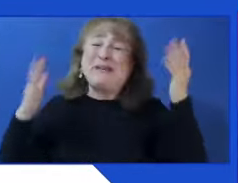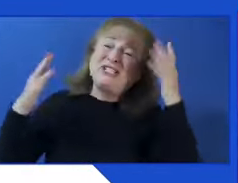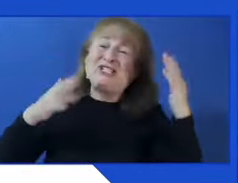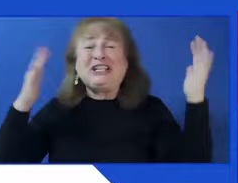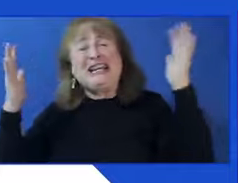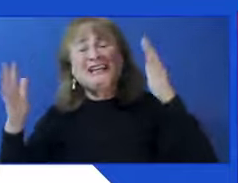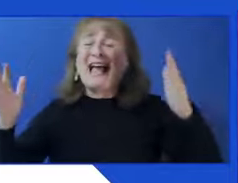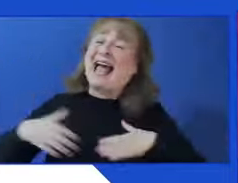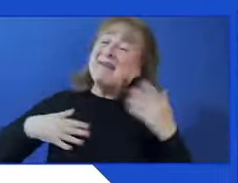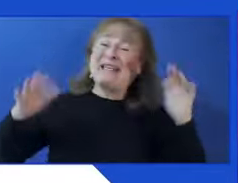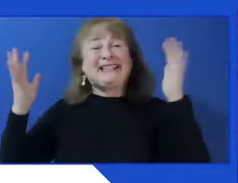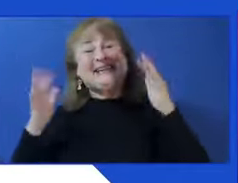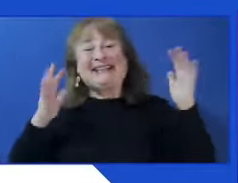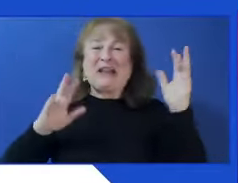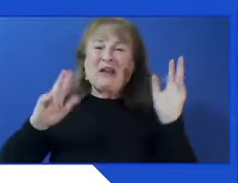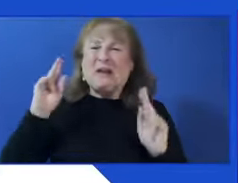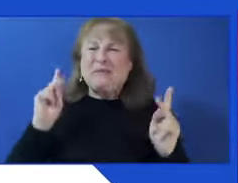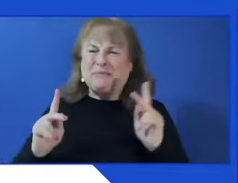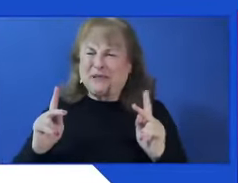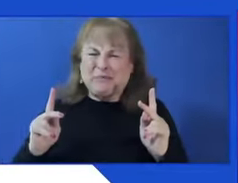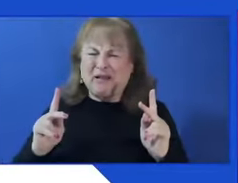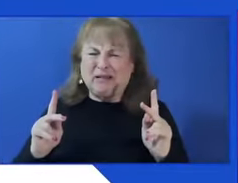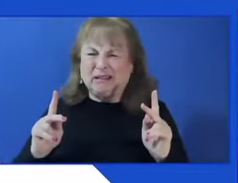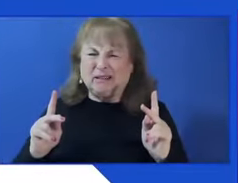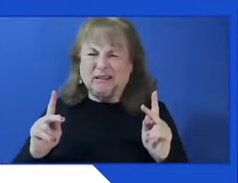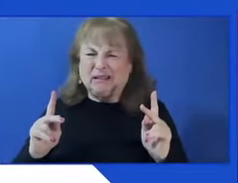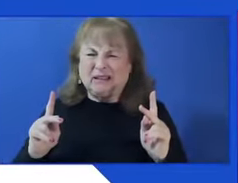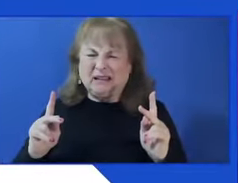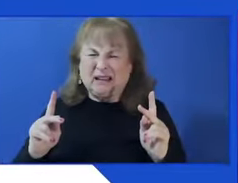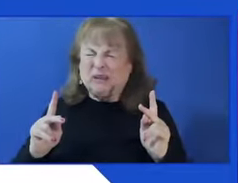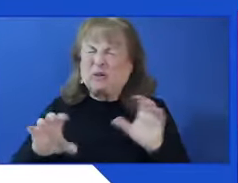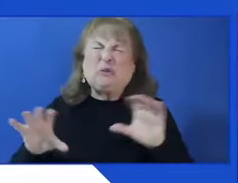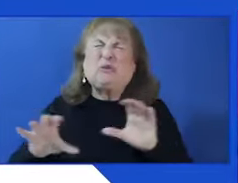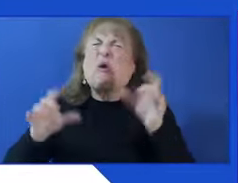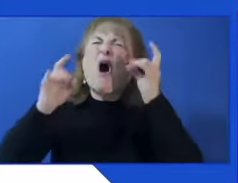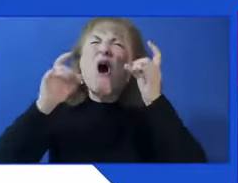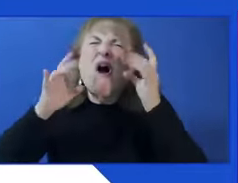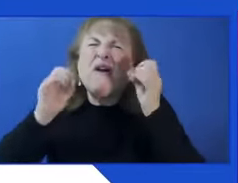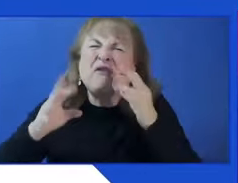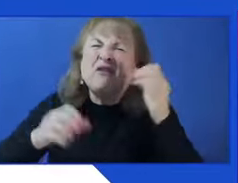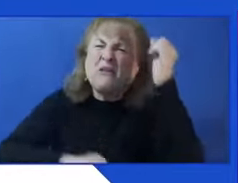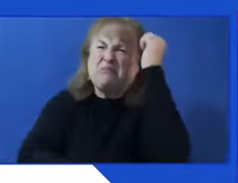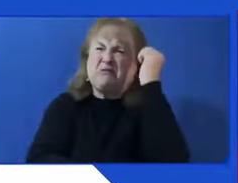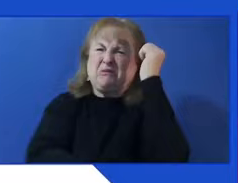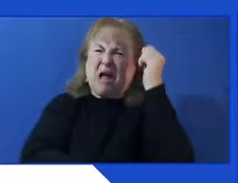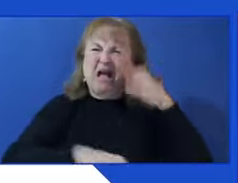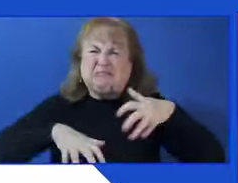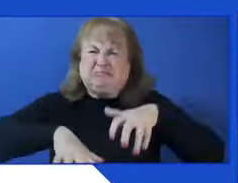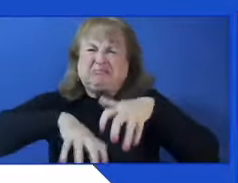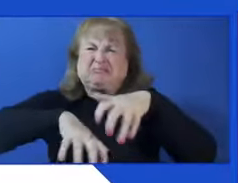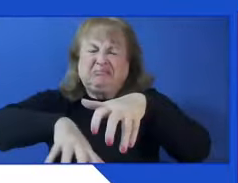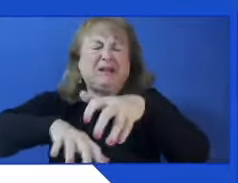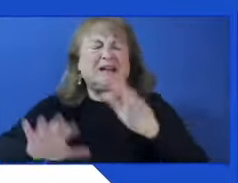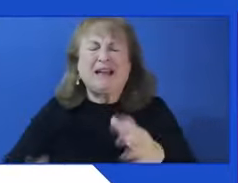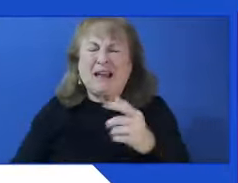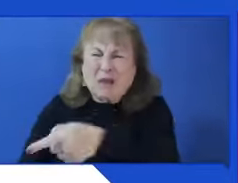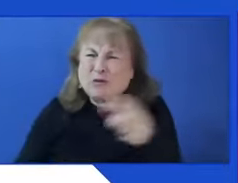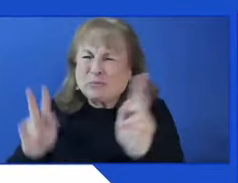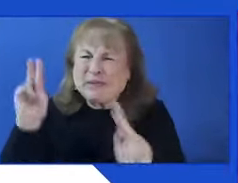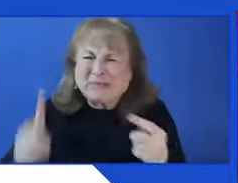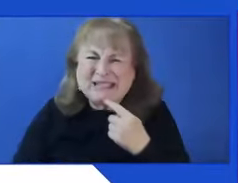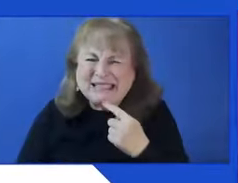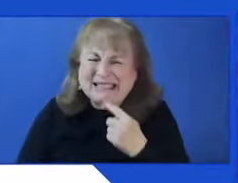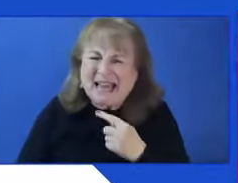gleeful cheers of those who watch this most barbaric, awful pogrom in modern history and say, that